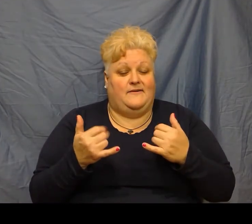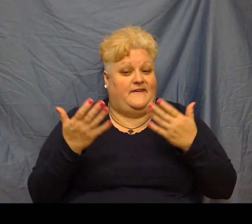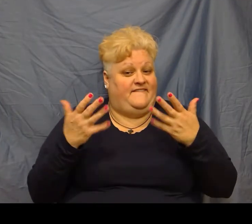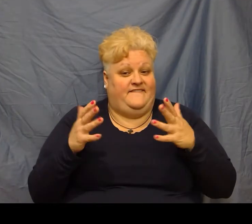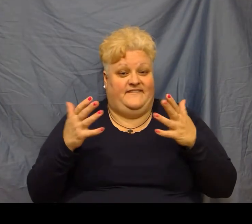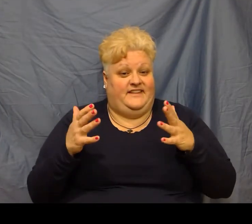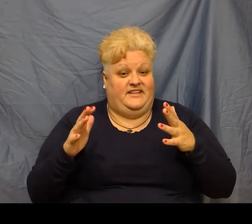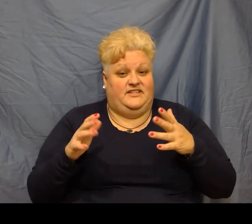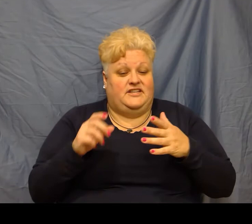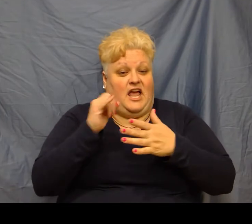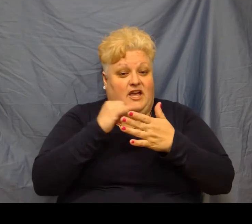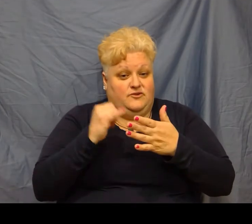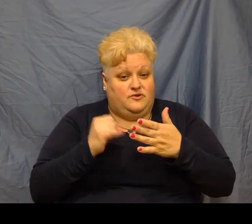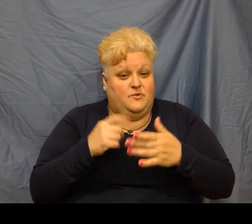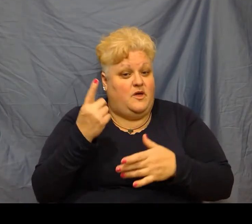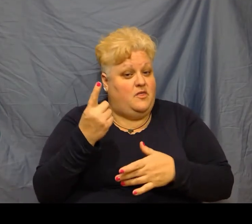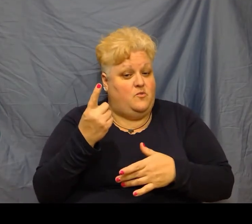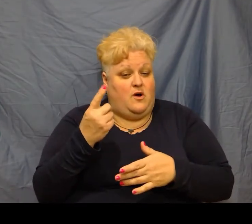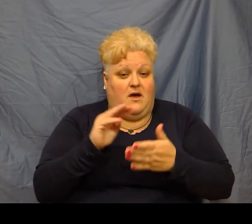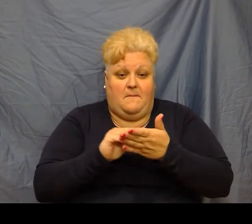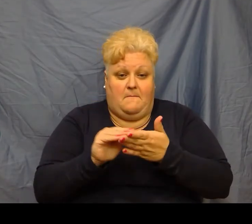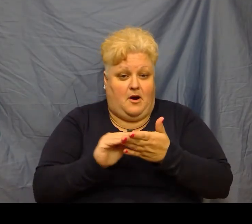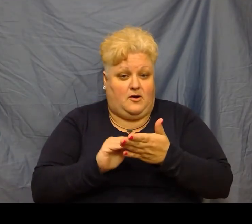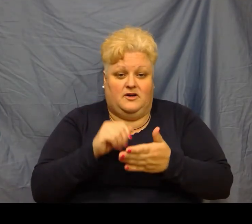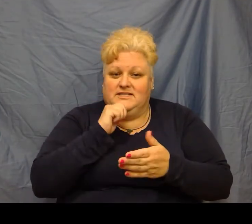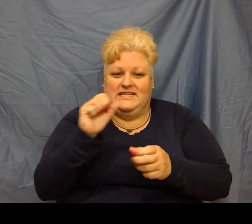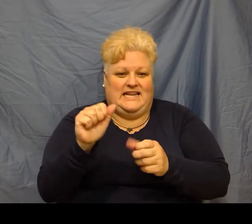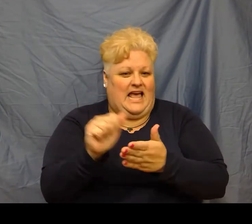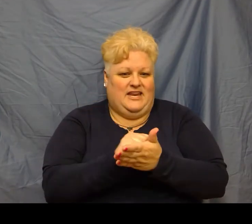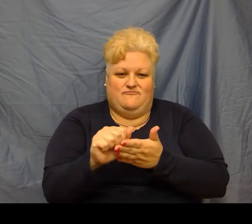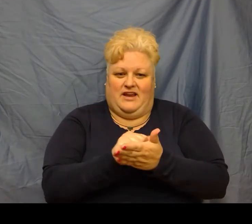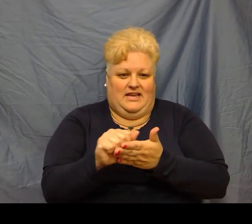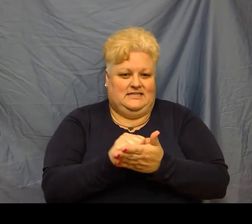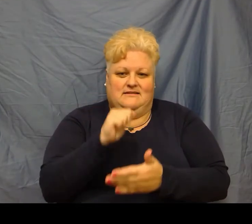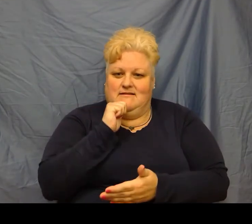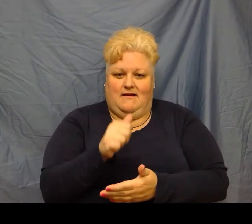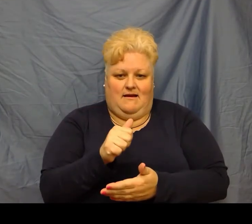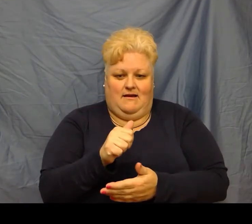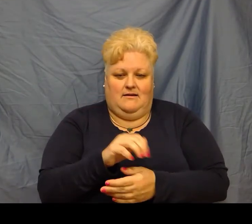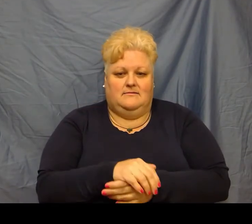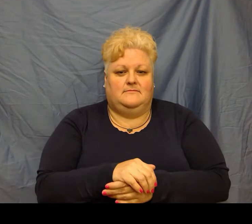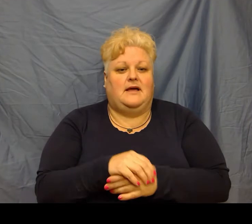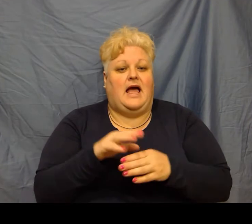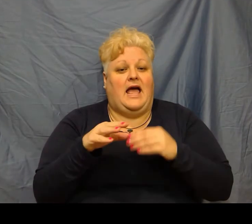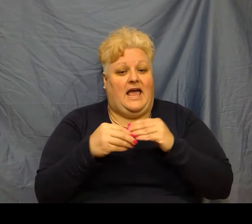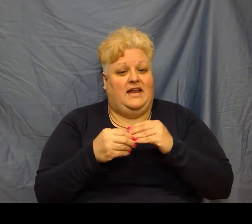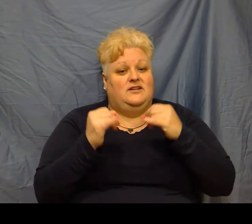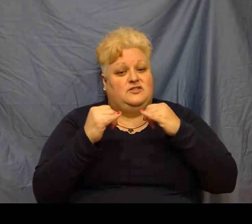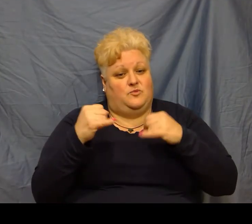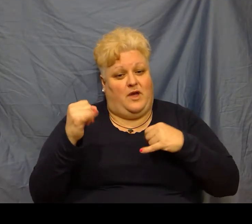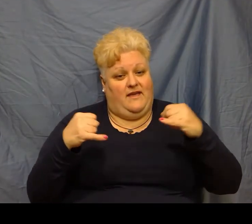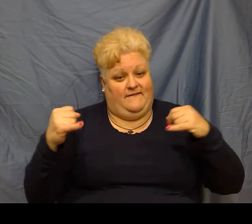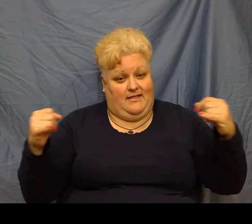So now I finished. I just drew with one Sharpie black. I didn't erase. You just kind of make it work with what you can. Add some